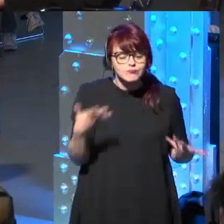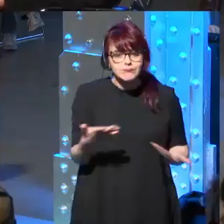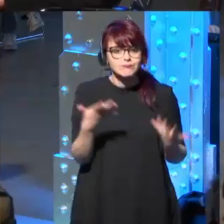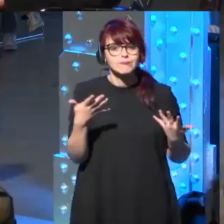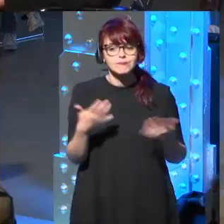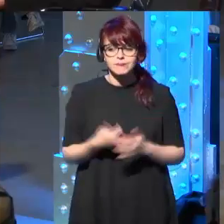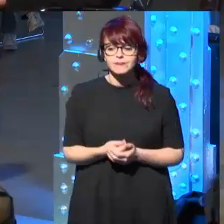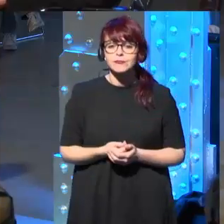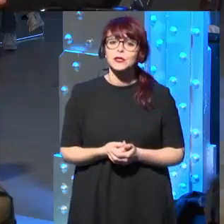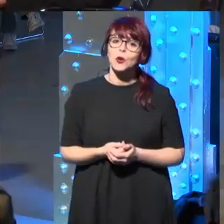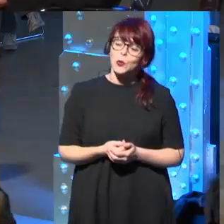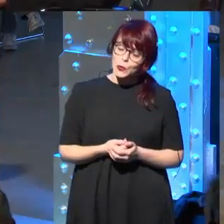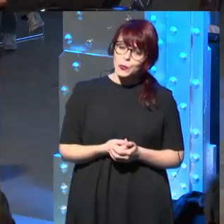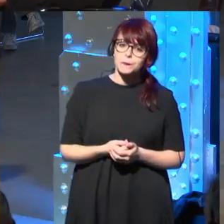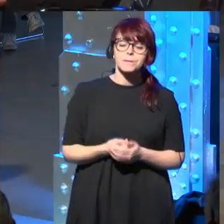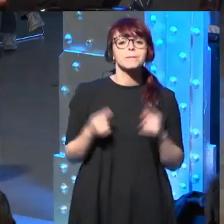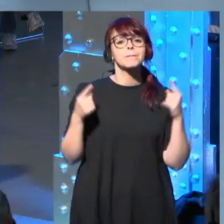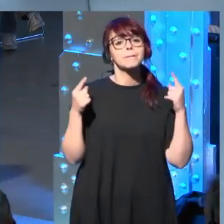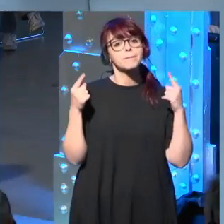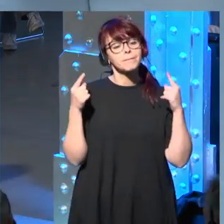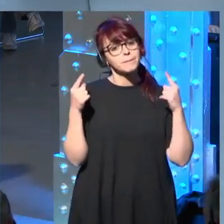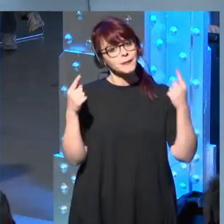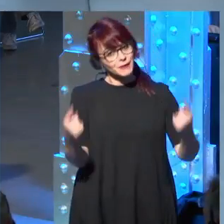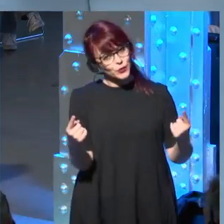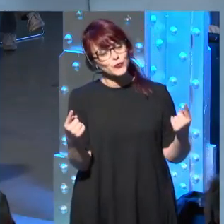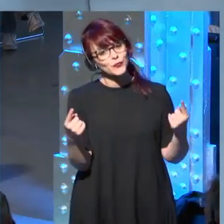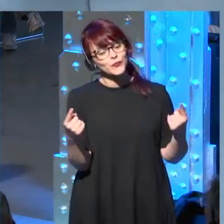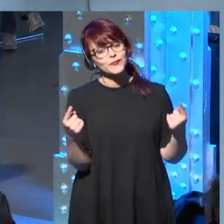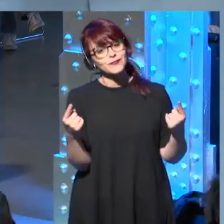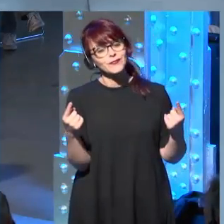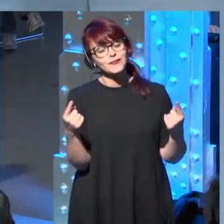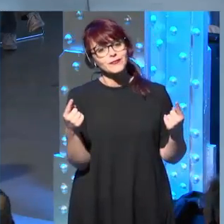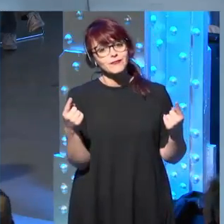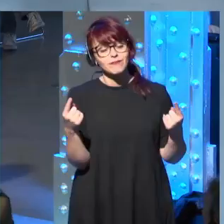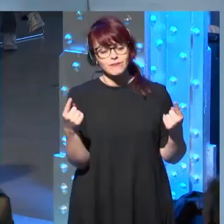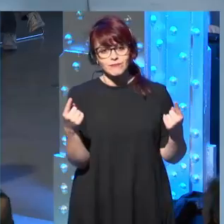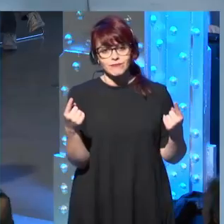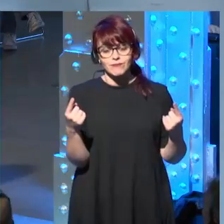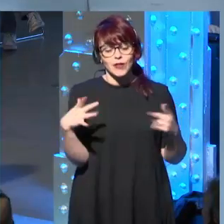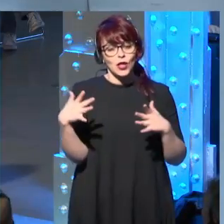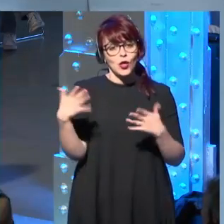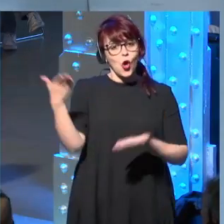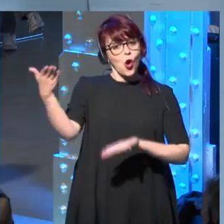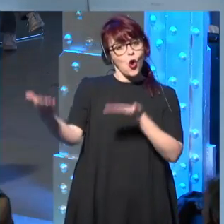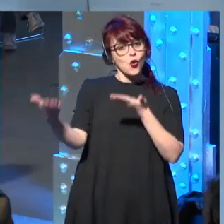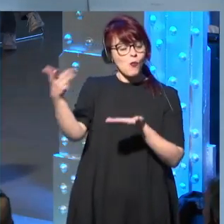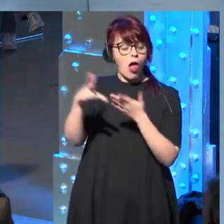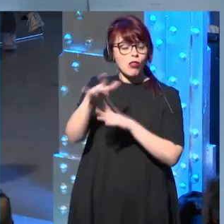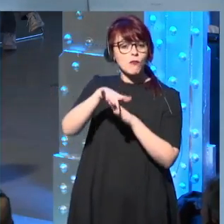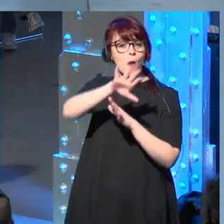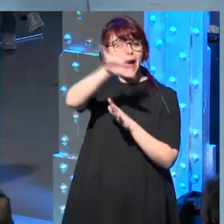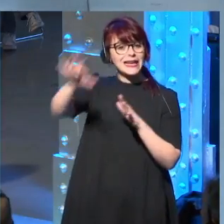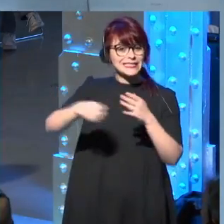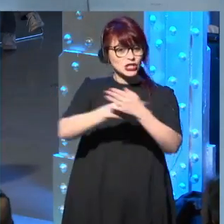holiness to that book? That compared to Northern Europe or northern countries, in